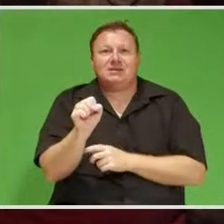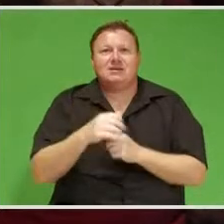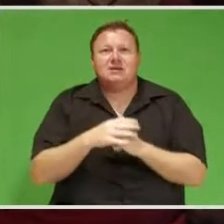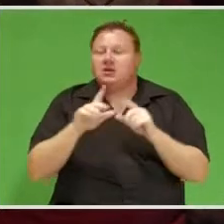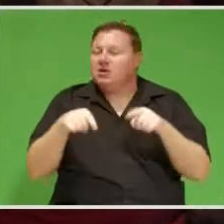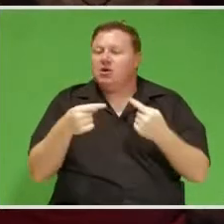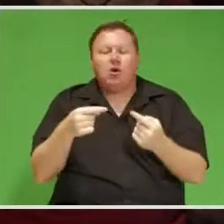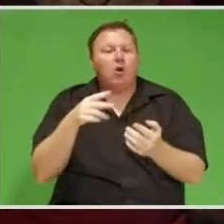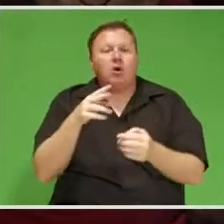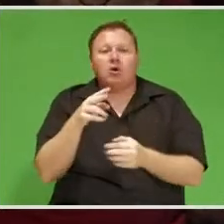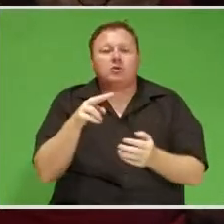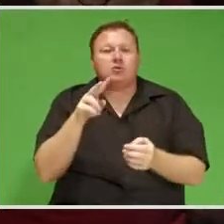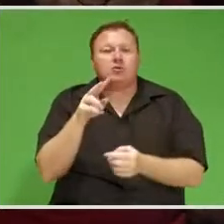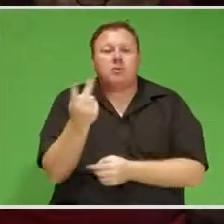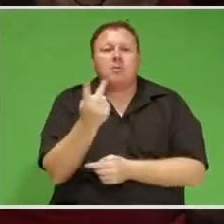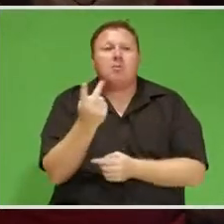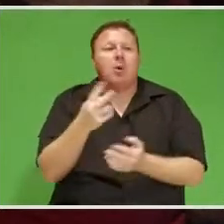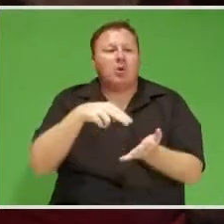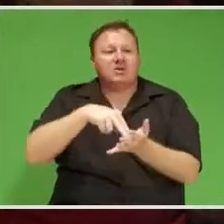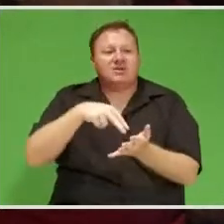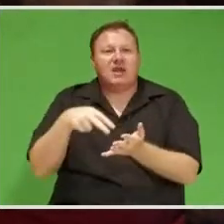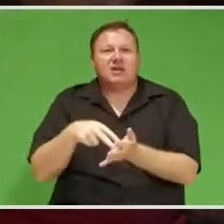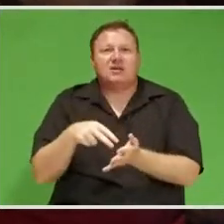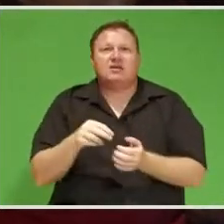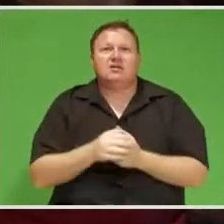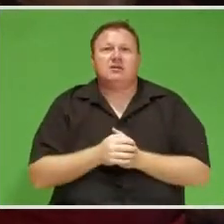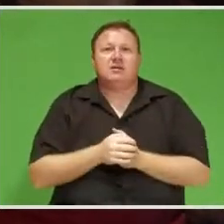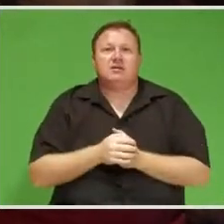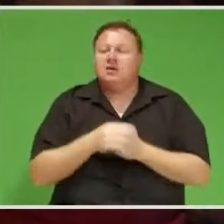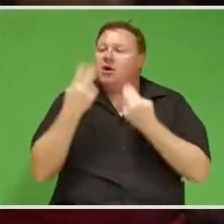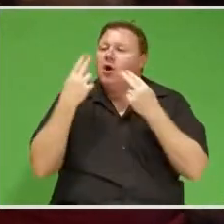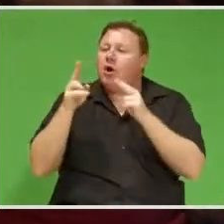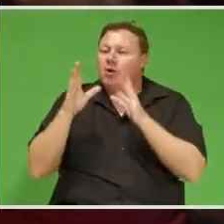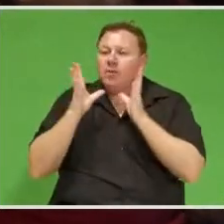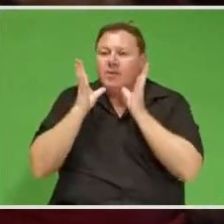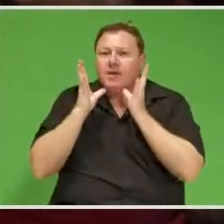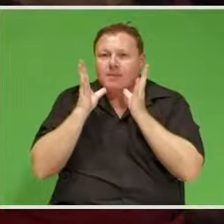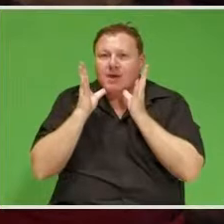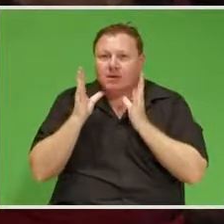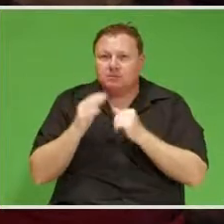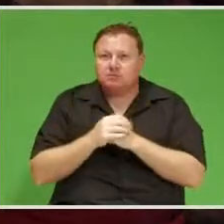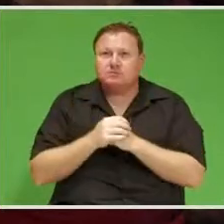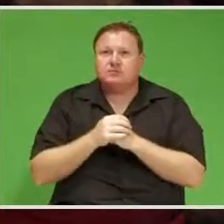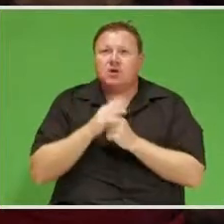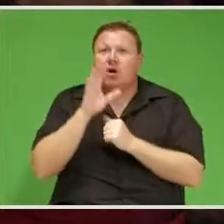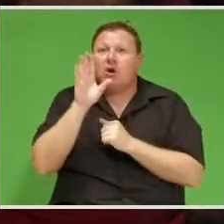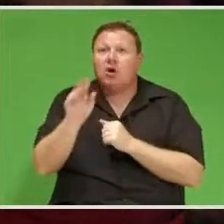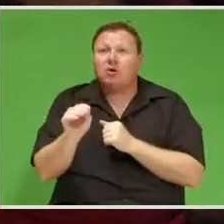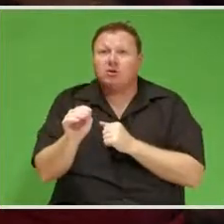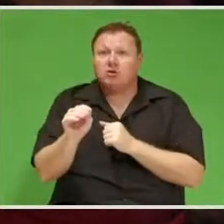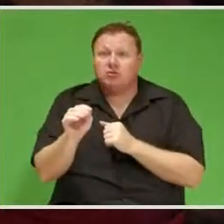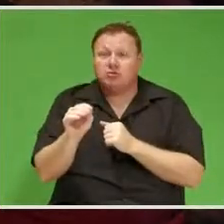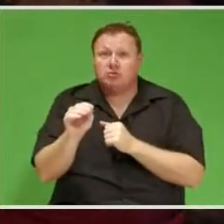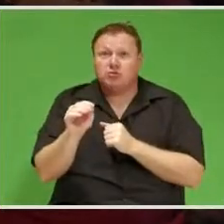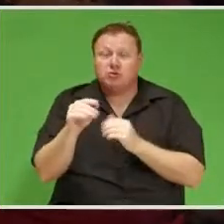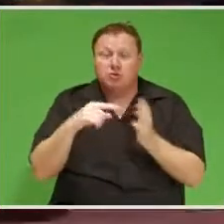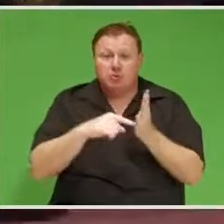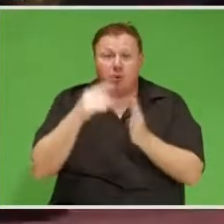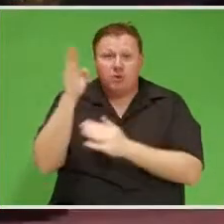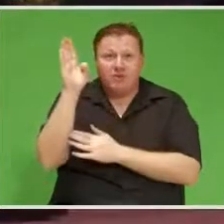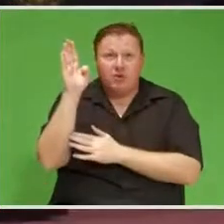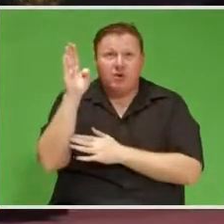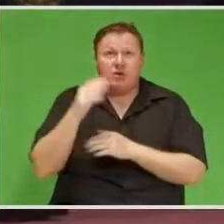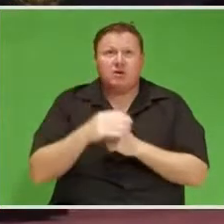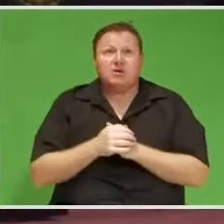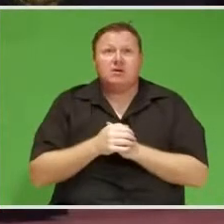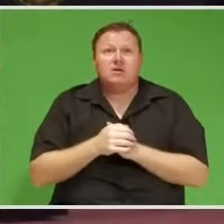Speaker. Honorable Malema, I asked you You said you have a point of order. Yes. And I